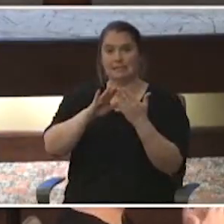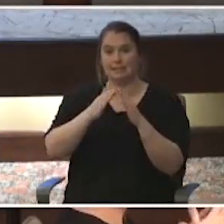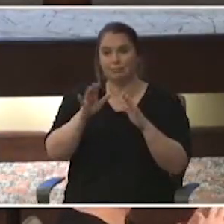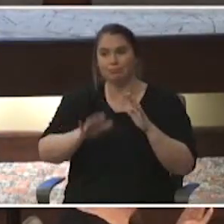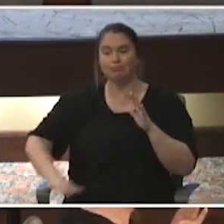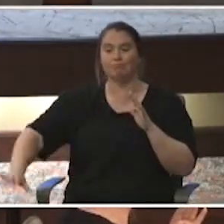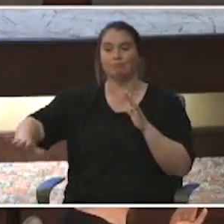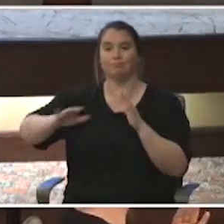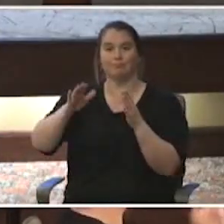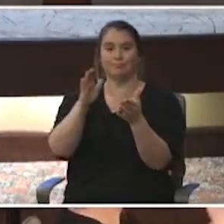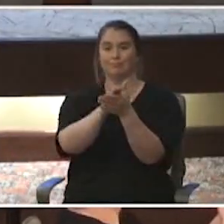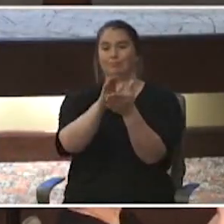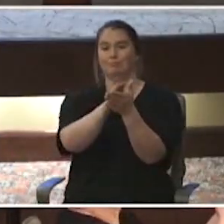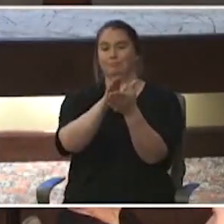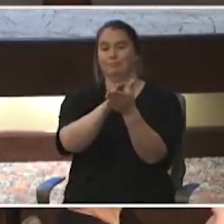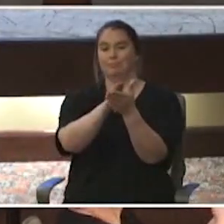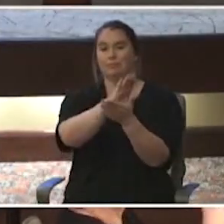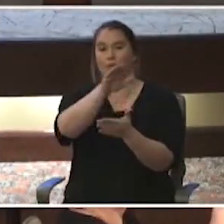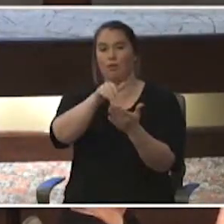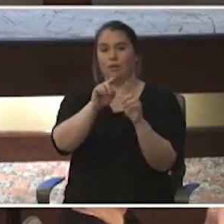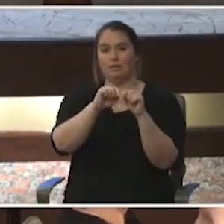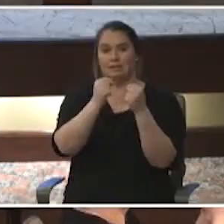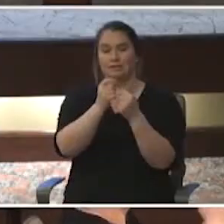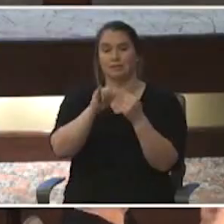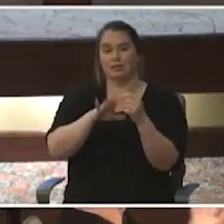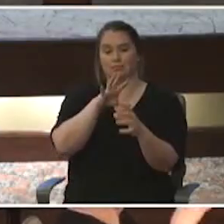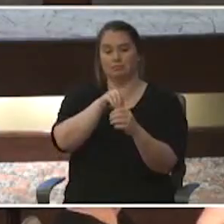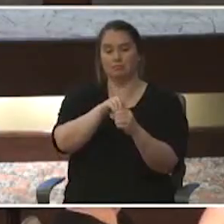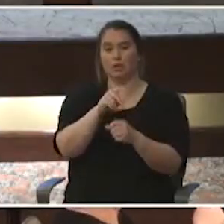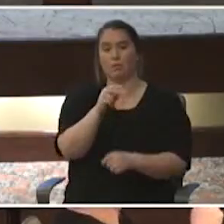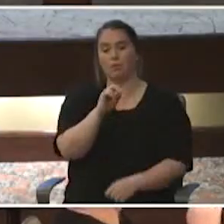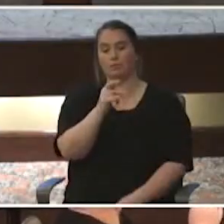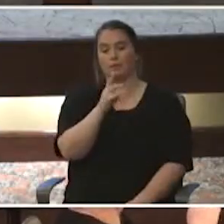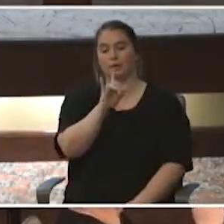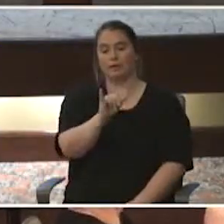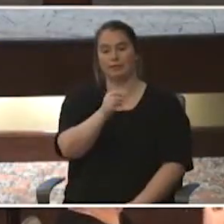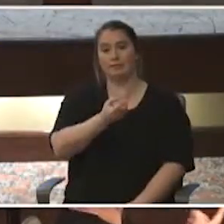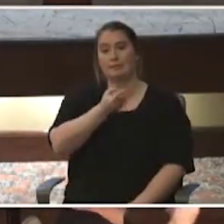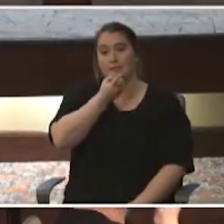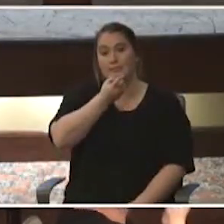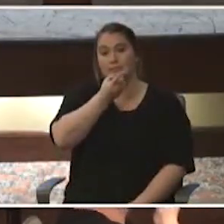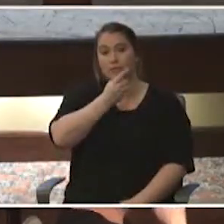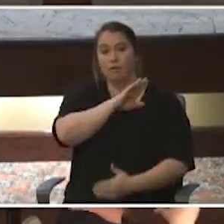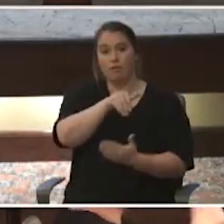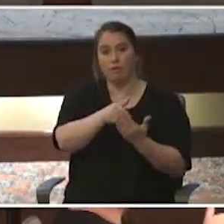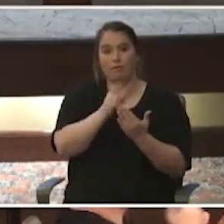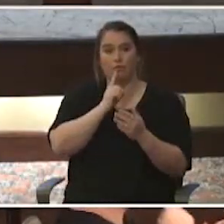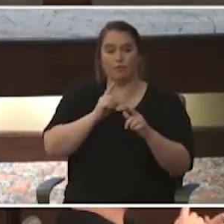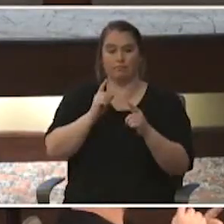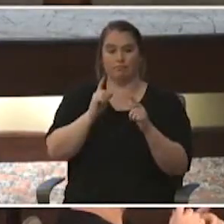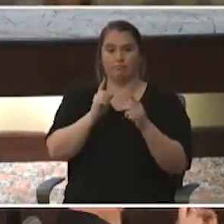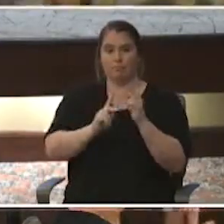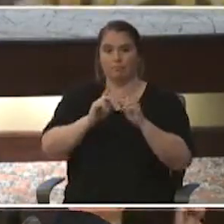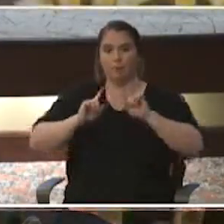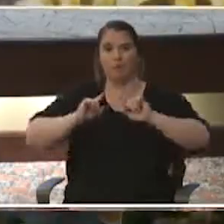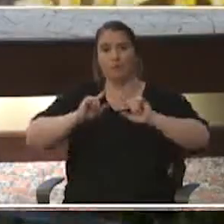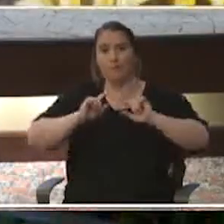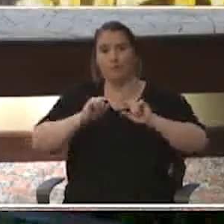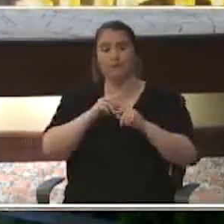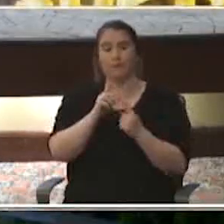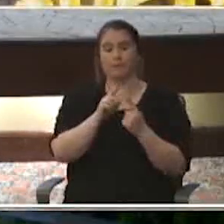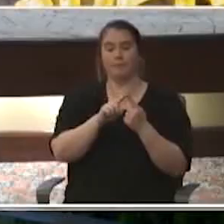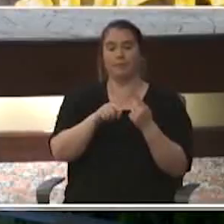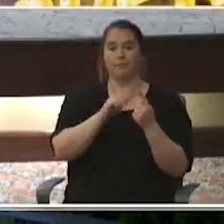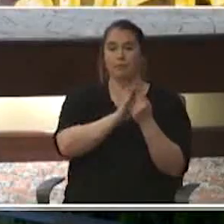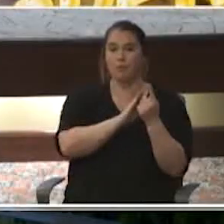shout out, so to speak, to all the teams that worked on the Prosperity Dinner, making it safe for all the attendees, Parks and Rec, police,